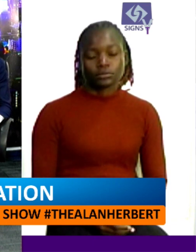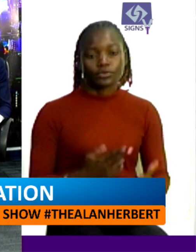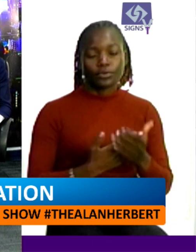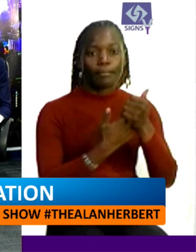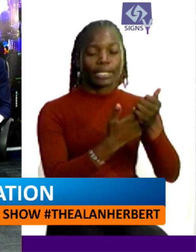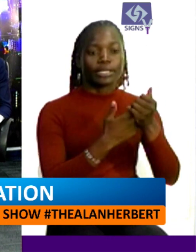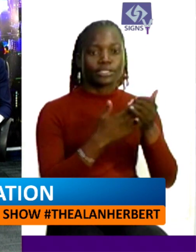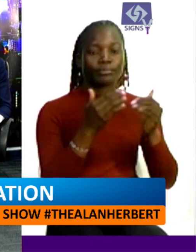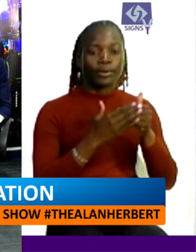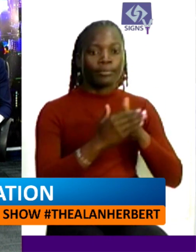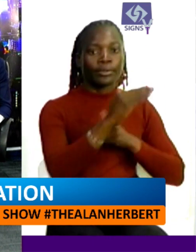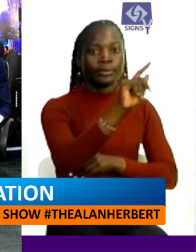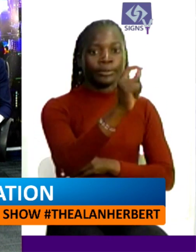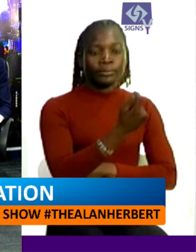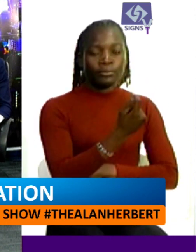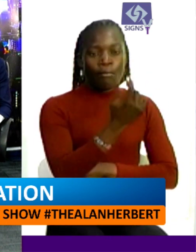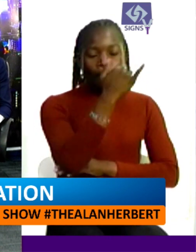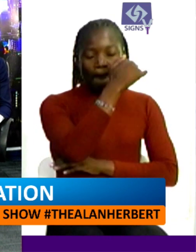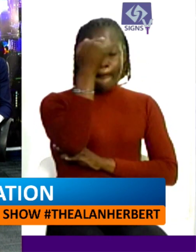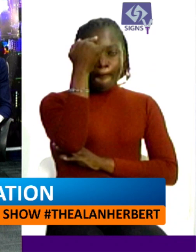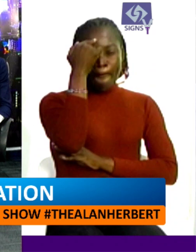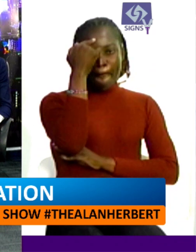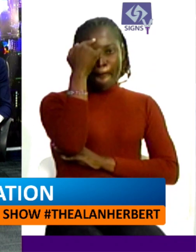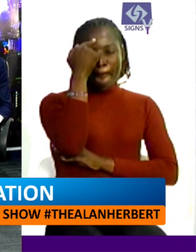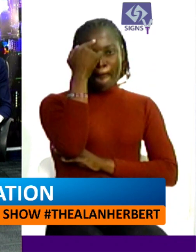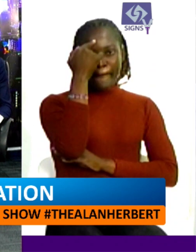beyond Kenya, because the